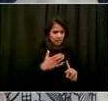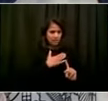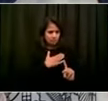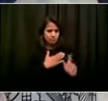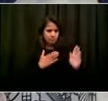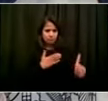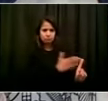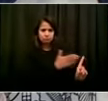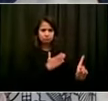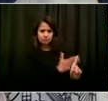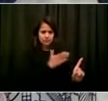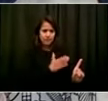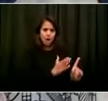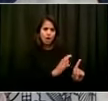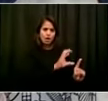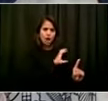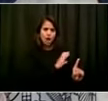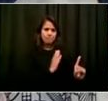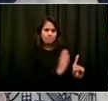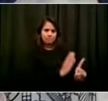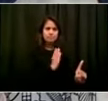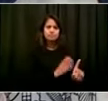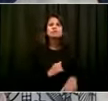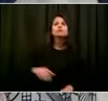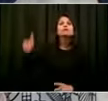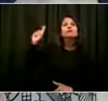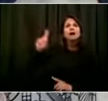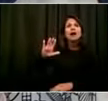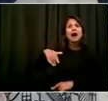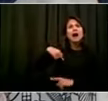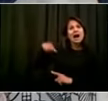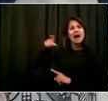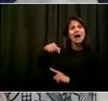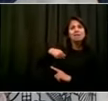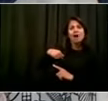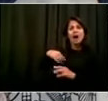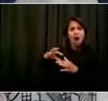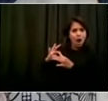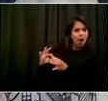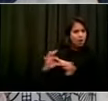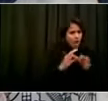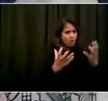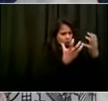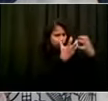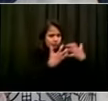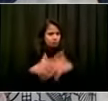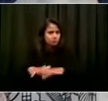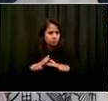with state police as they do in so many other areas, and we'll move forward together.